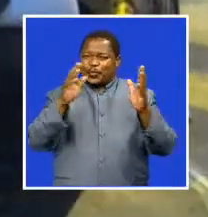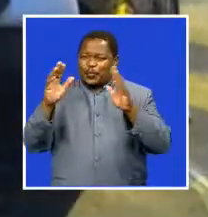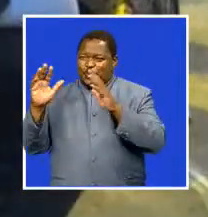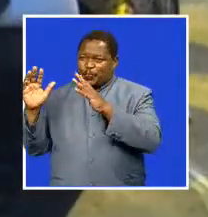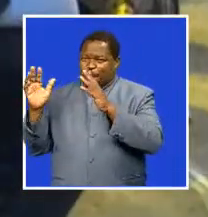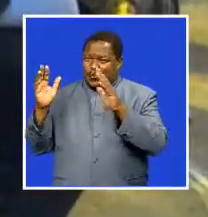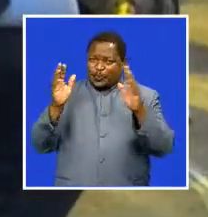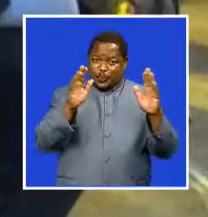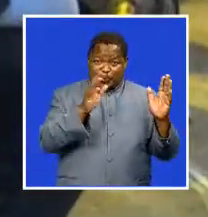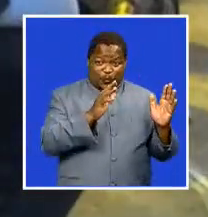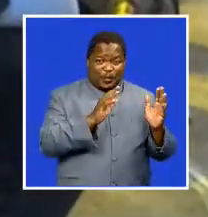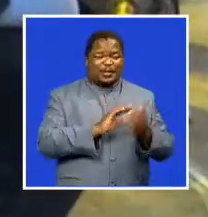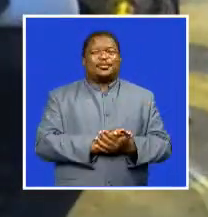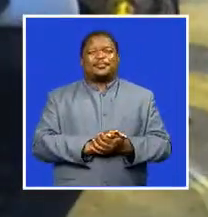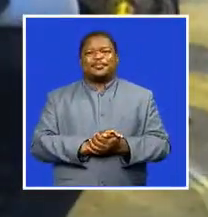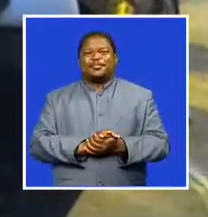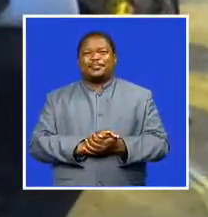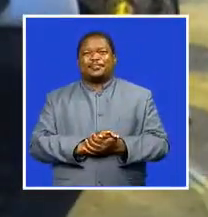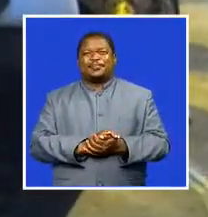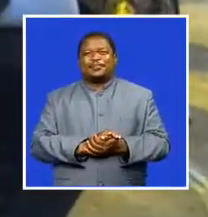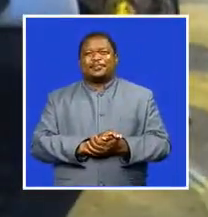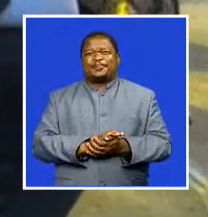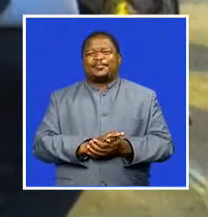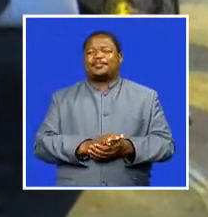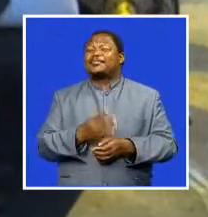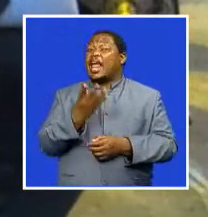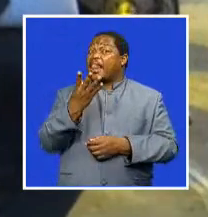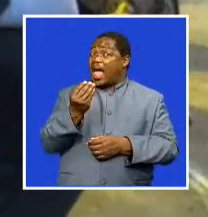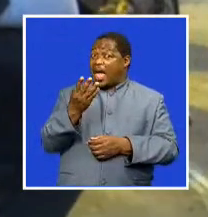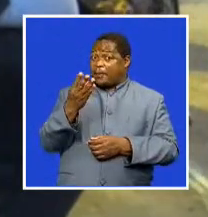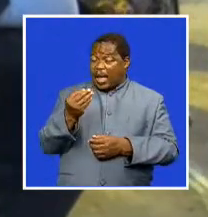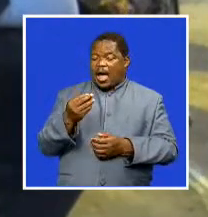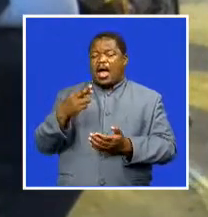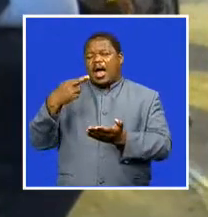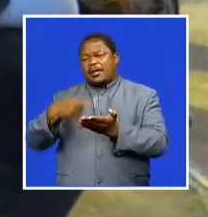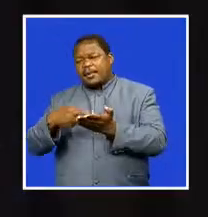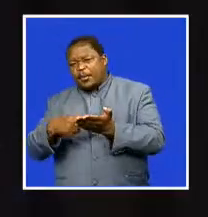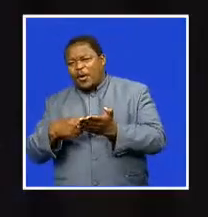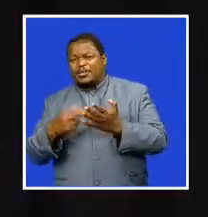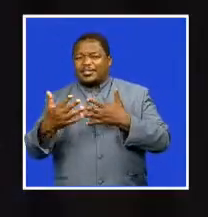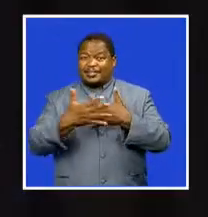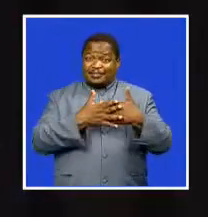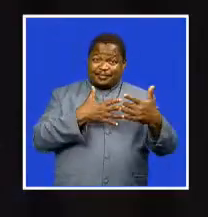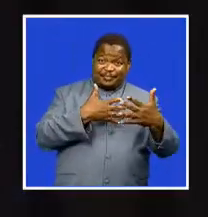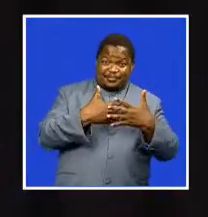ku temporary but lama statistics nalama targets minister lakhuluma ngawo